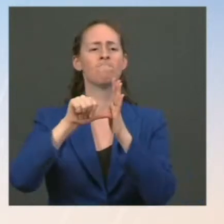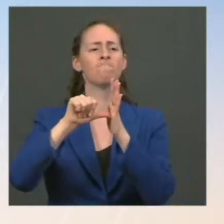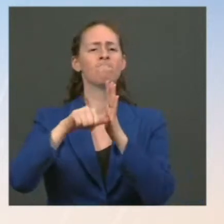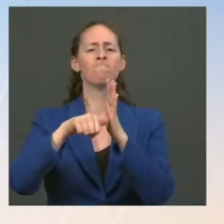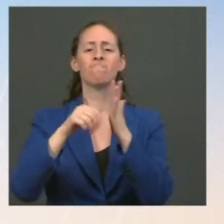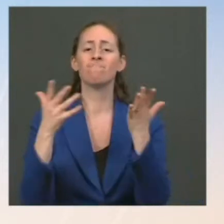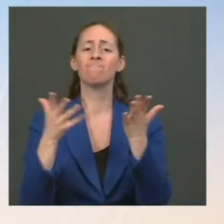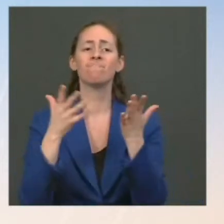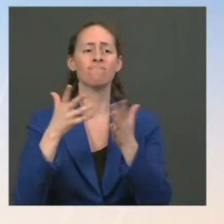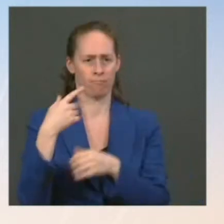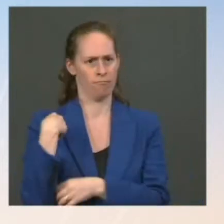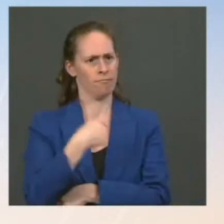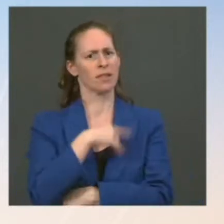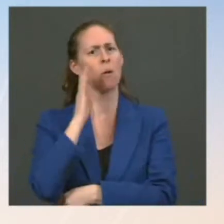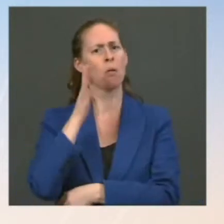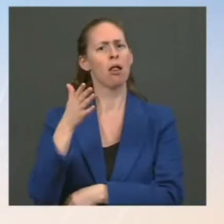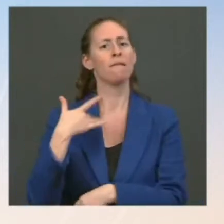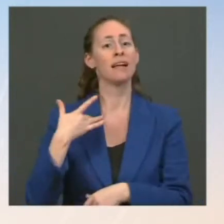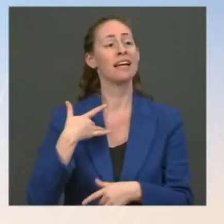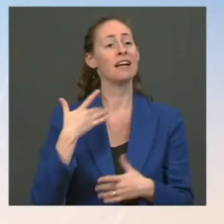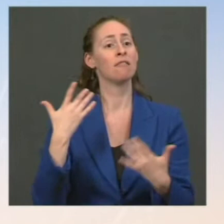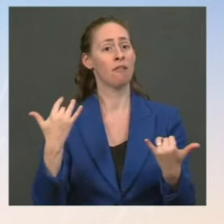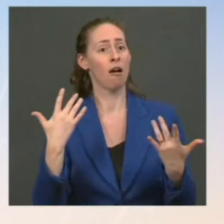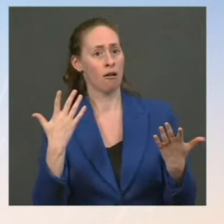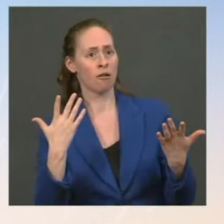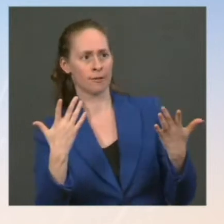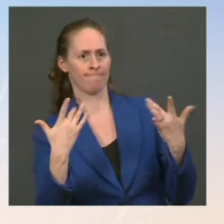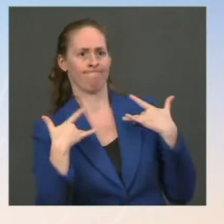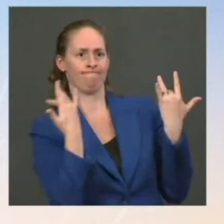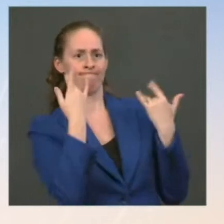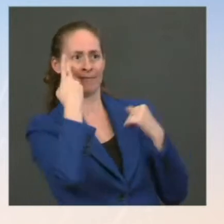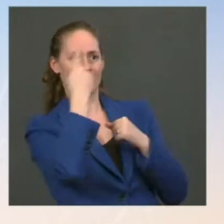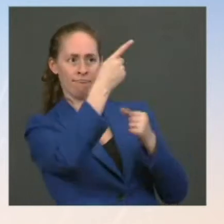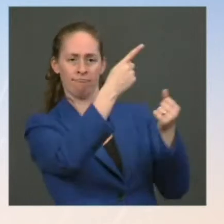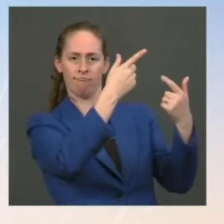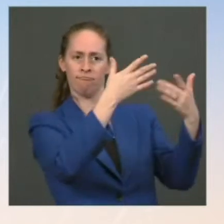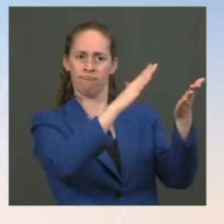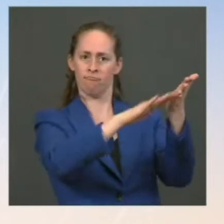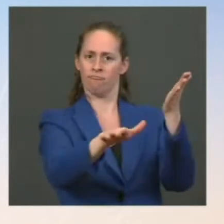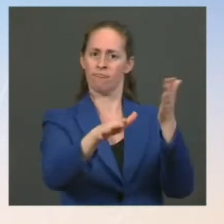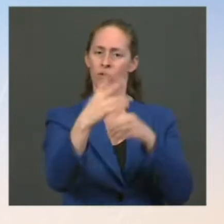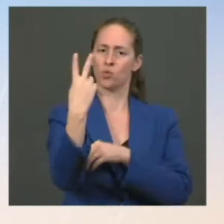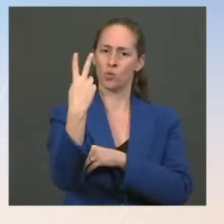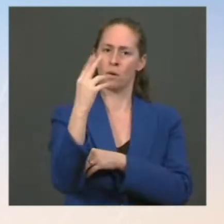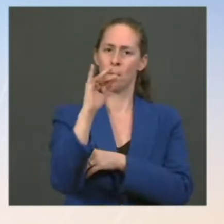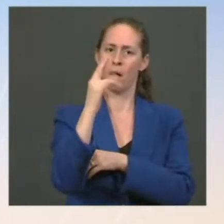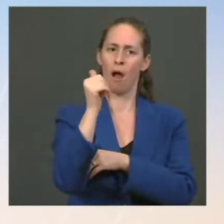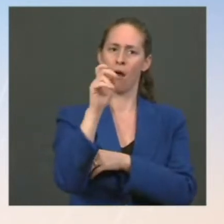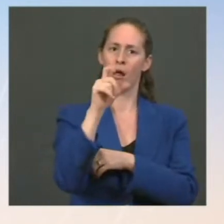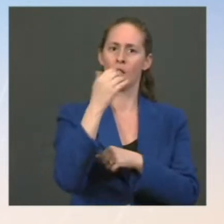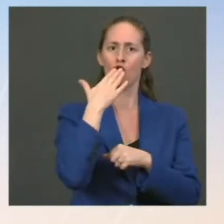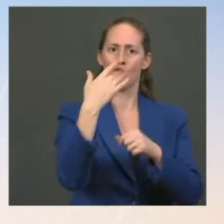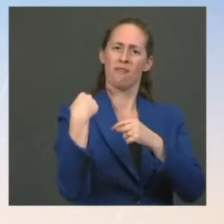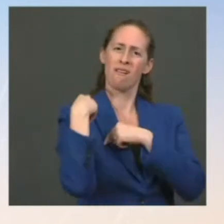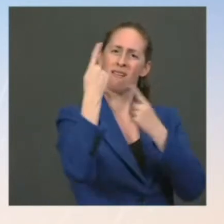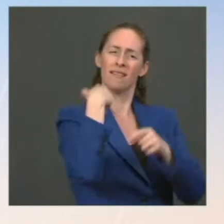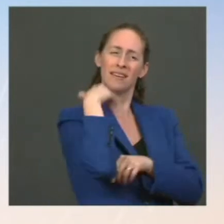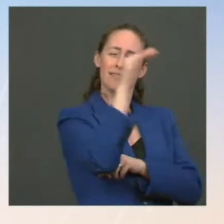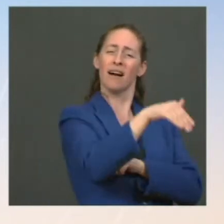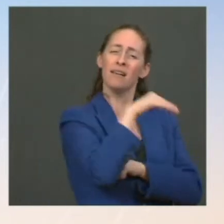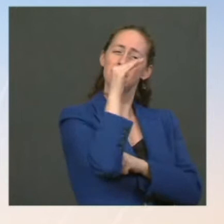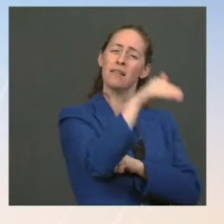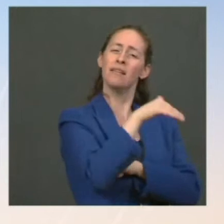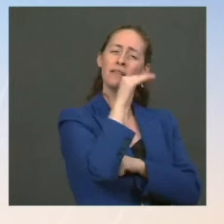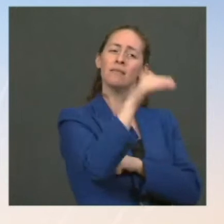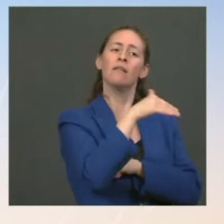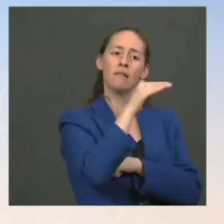pleased to see, of course, the release of the two Michaels, something we have been pressing for as our neighbors to the north have